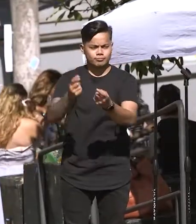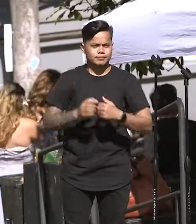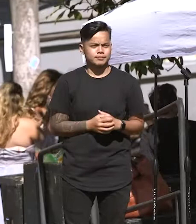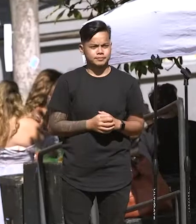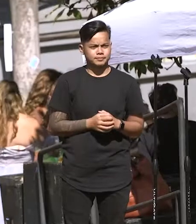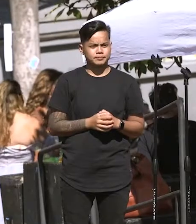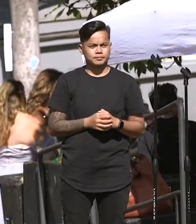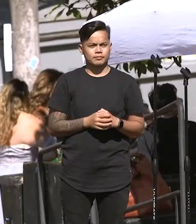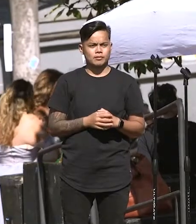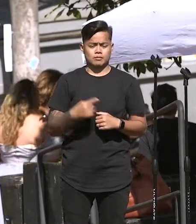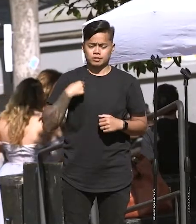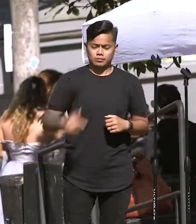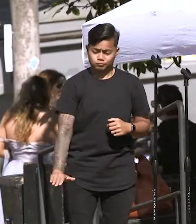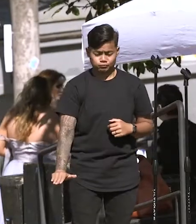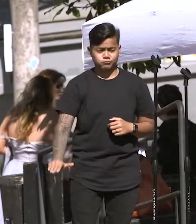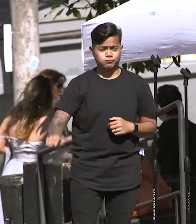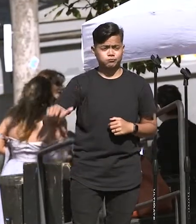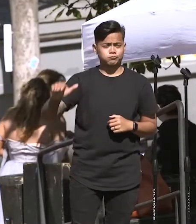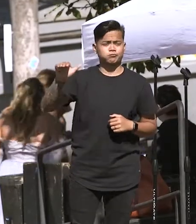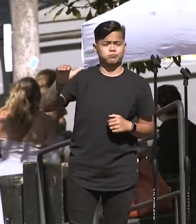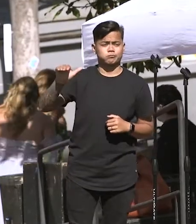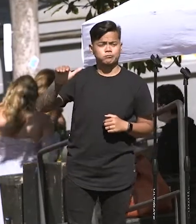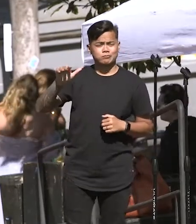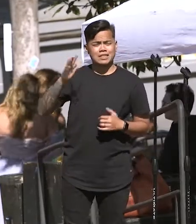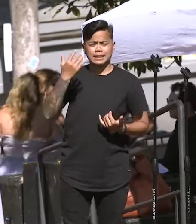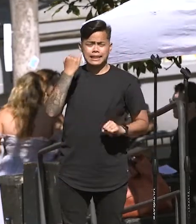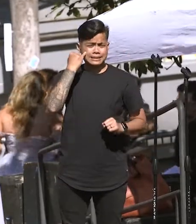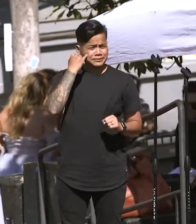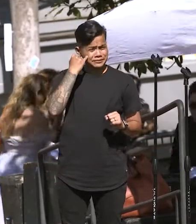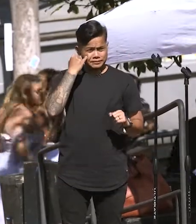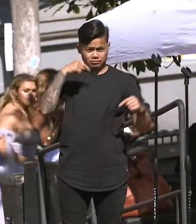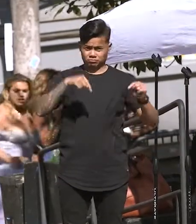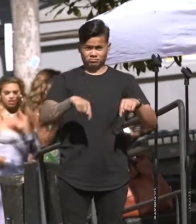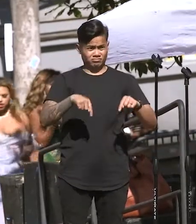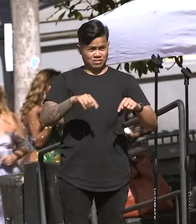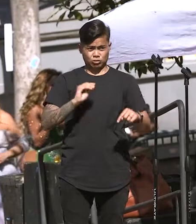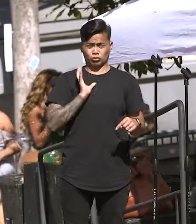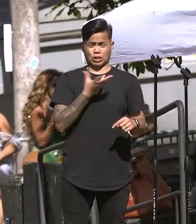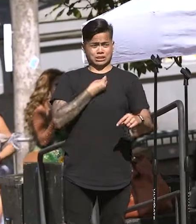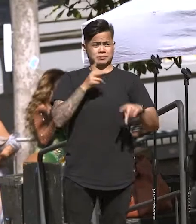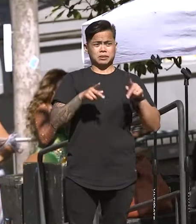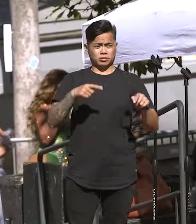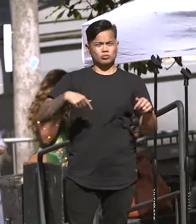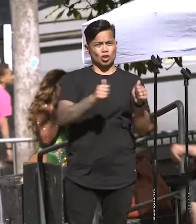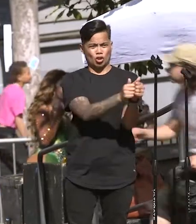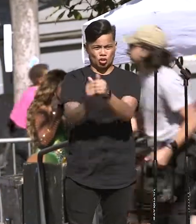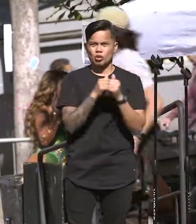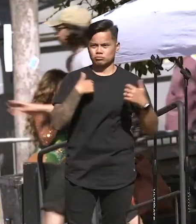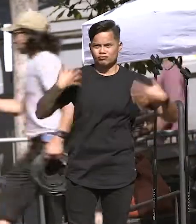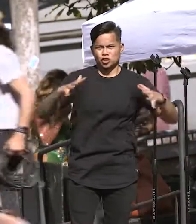When I was growing up, if there was this many trans people together, we'd all be in jail by